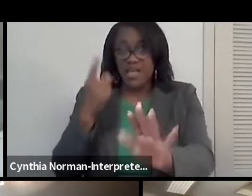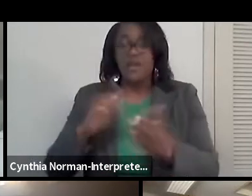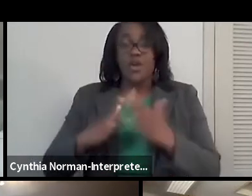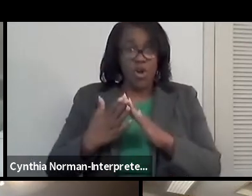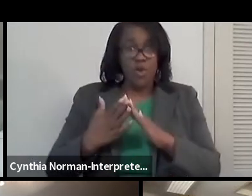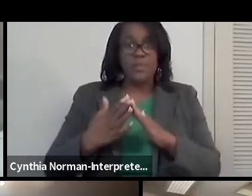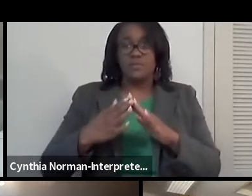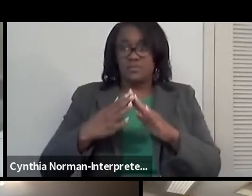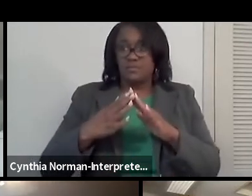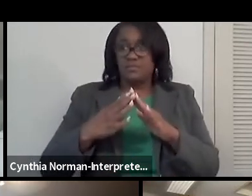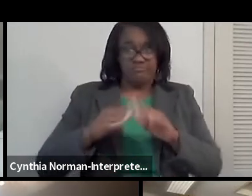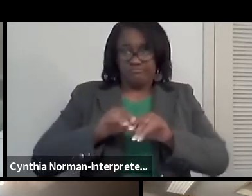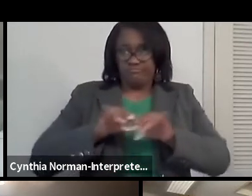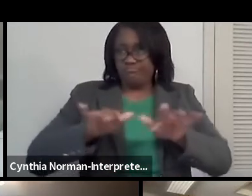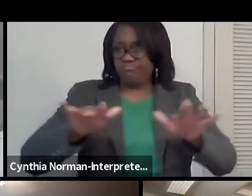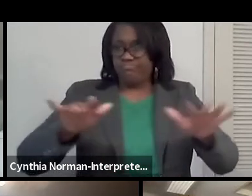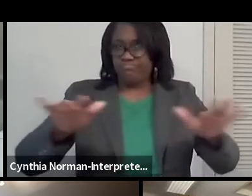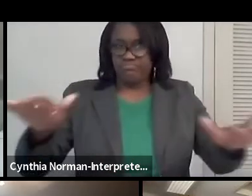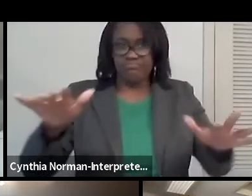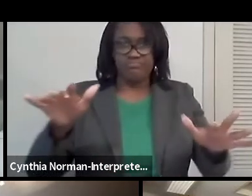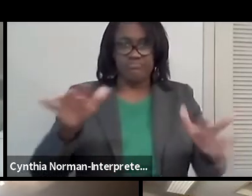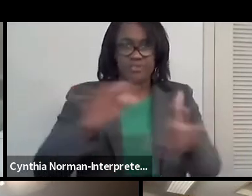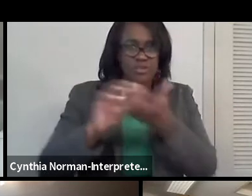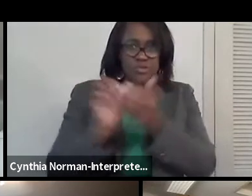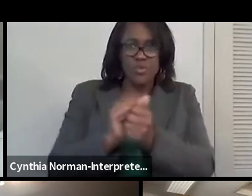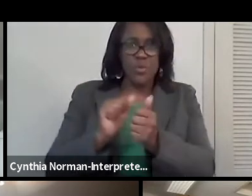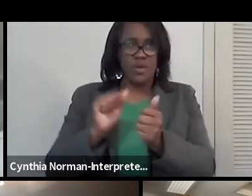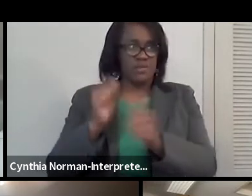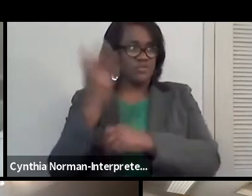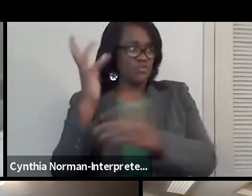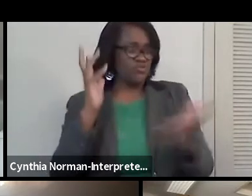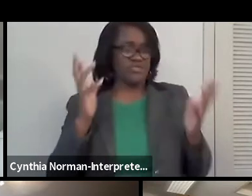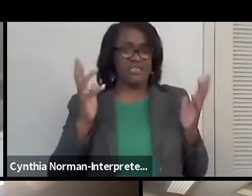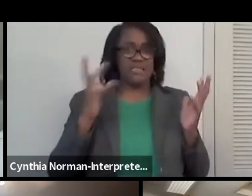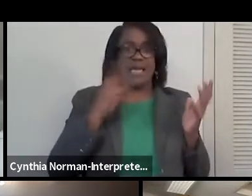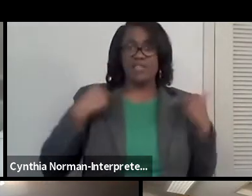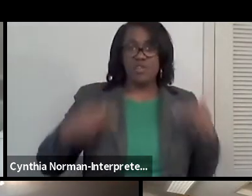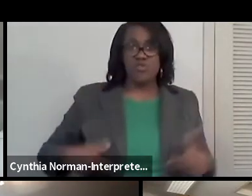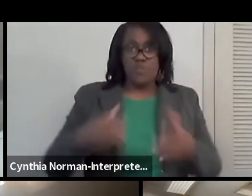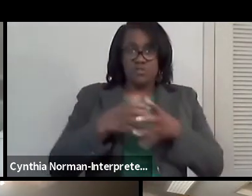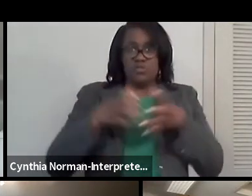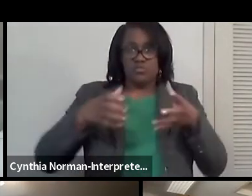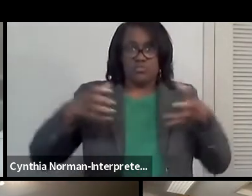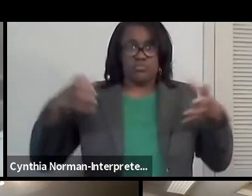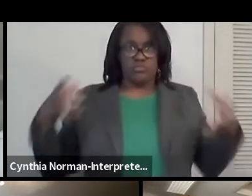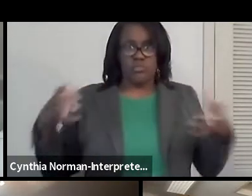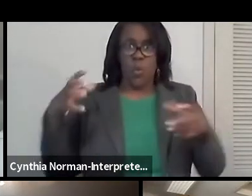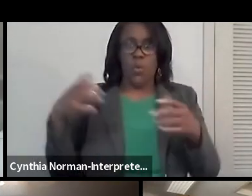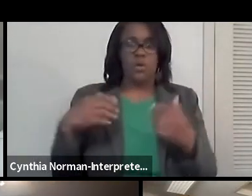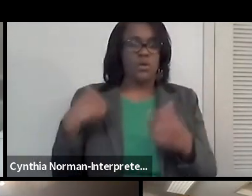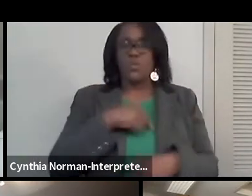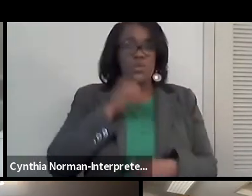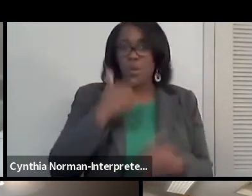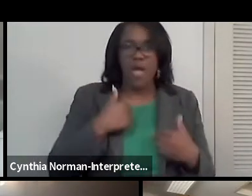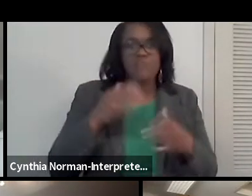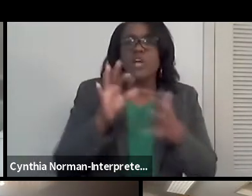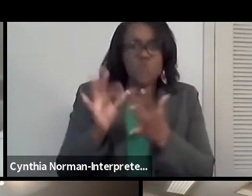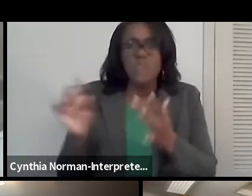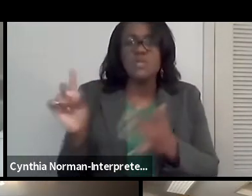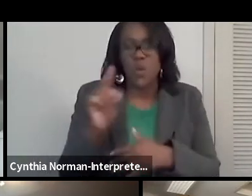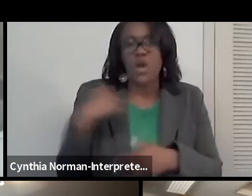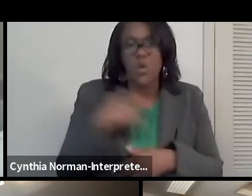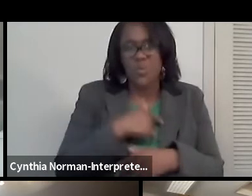to spread more and more and more, and the human population continues to grow exponentially, we no longer have a choice where we can live